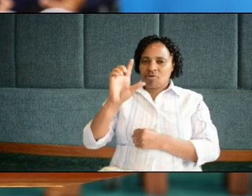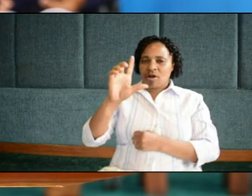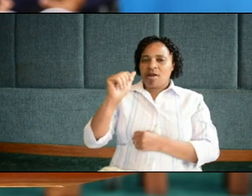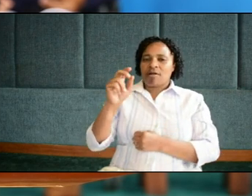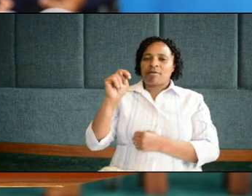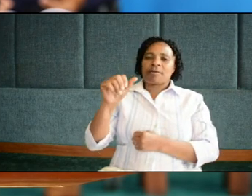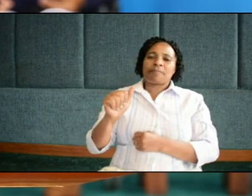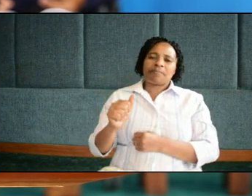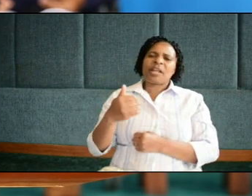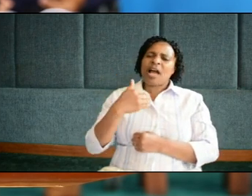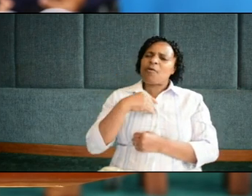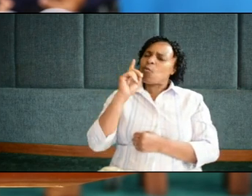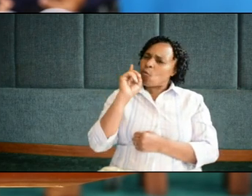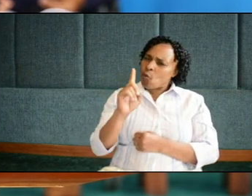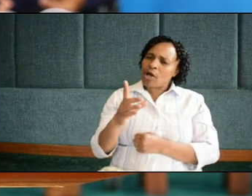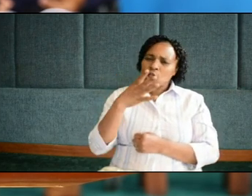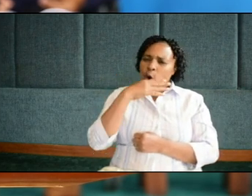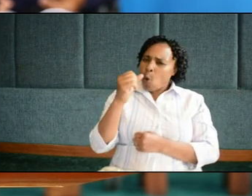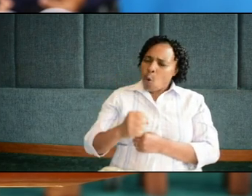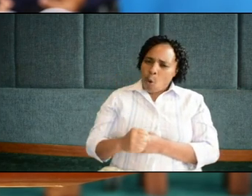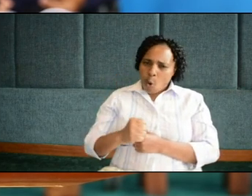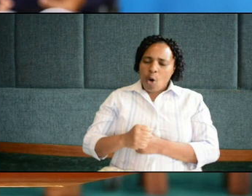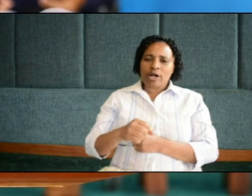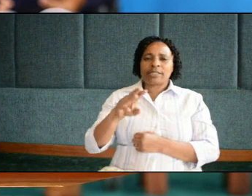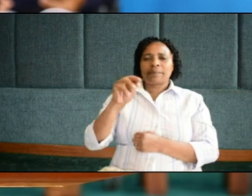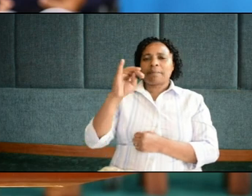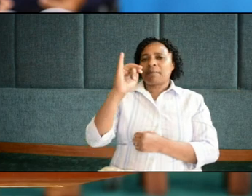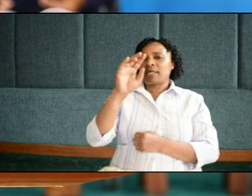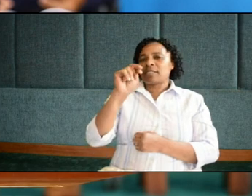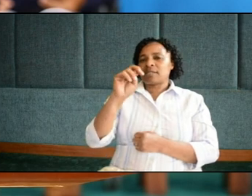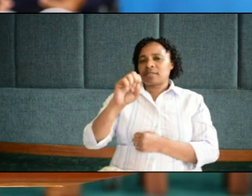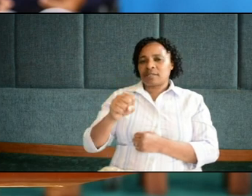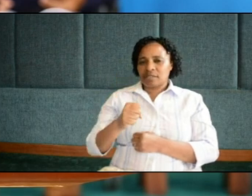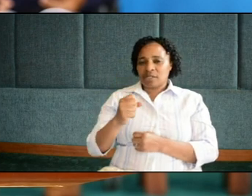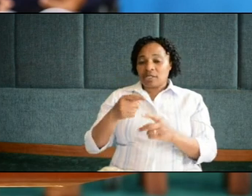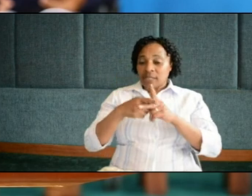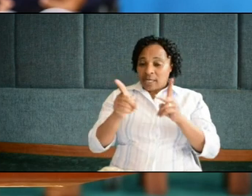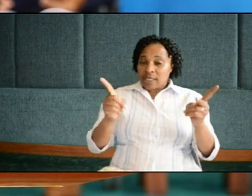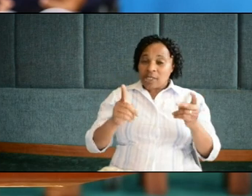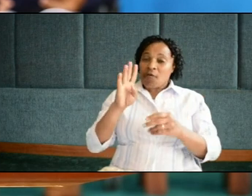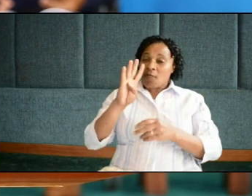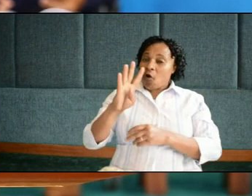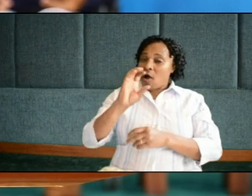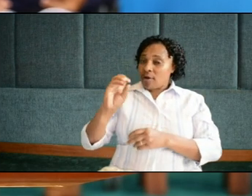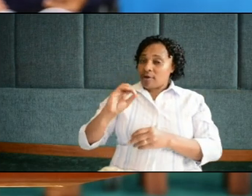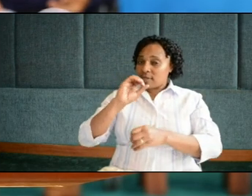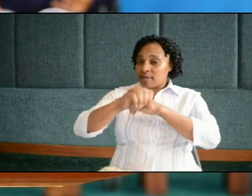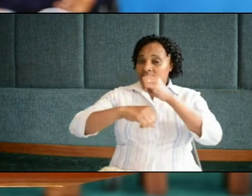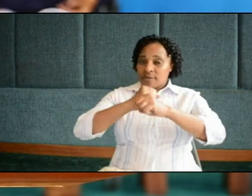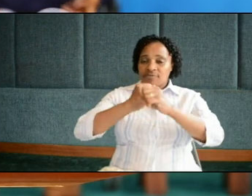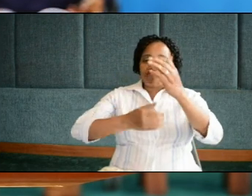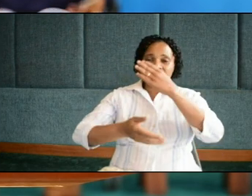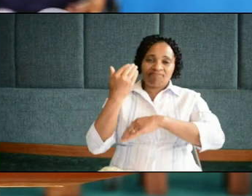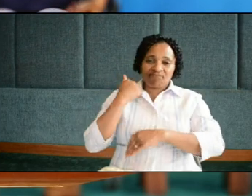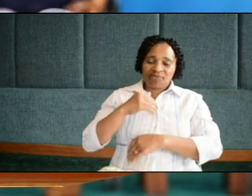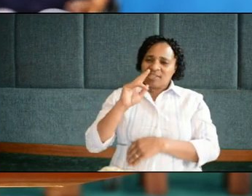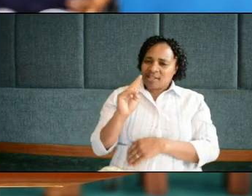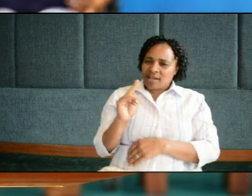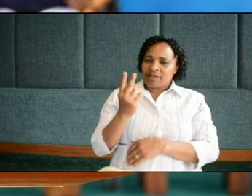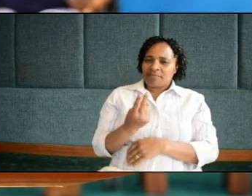Poland has one of the oldest salt mines, which was established 400 years ago.